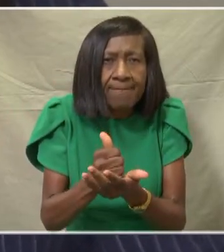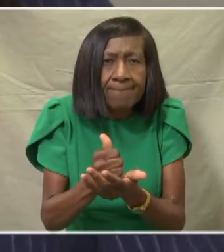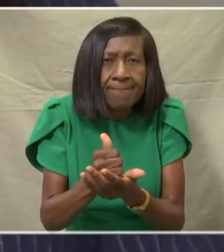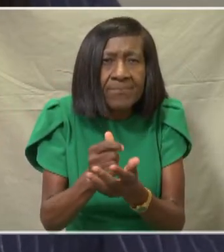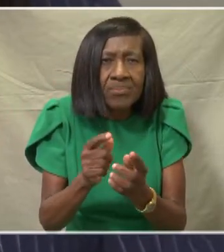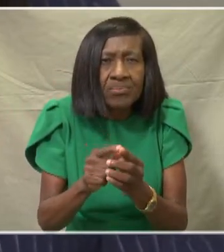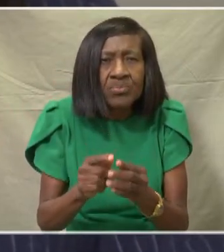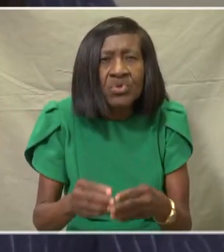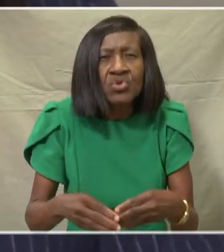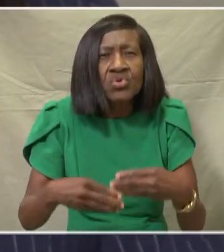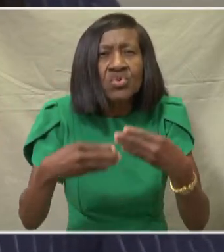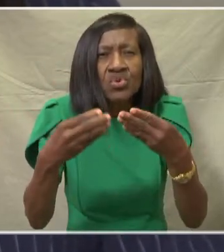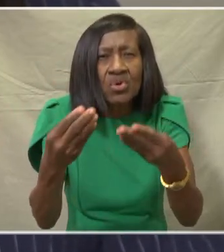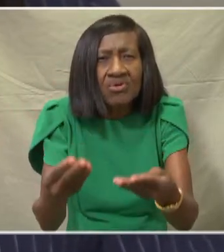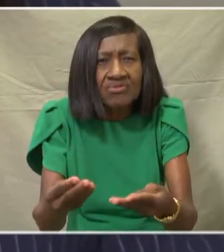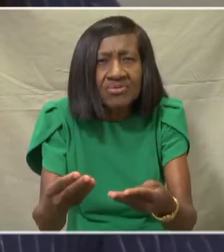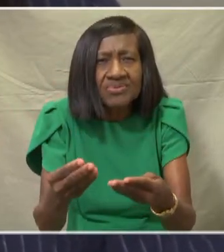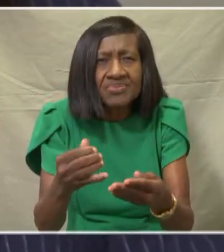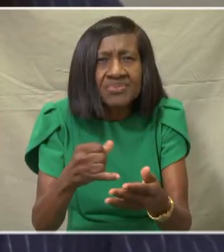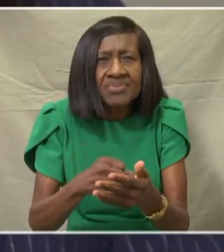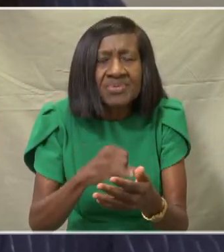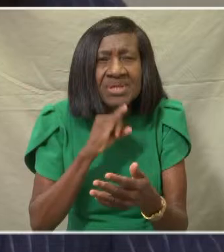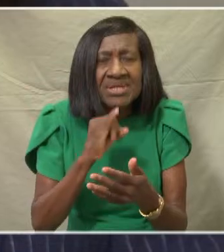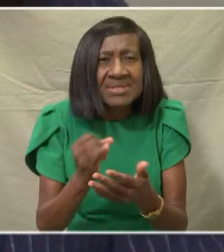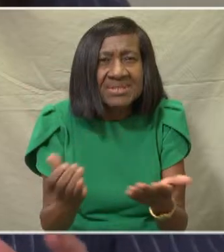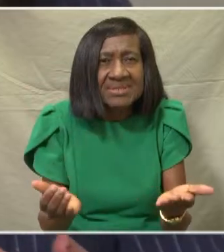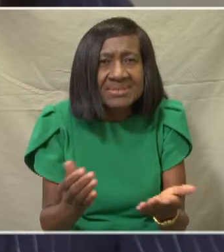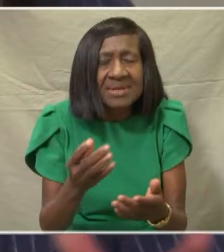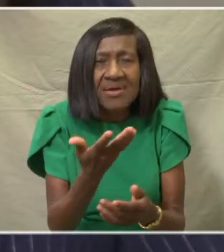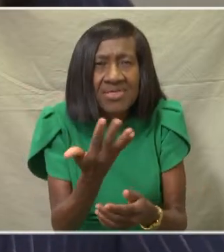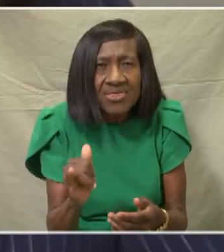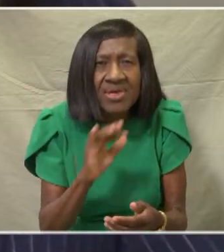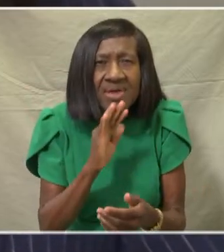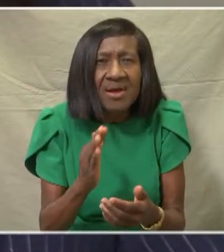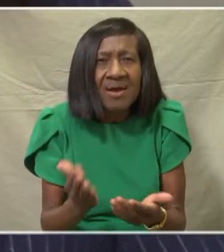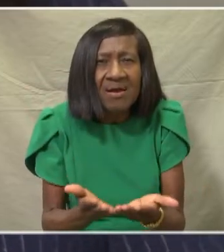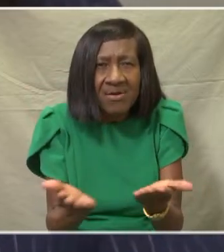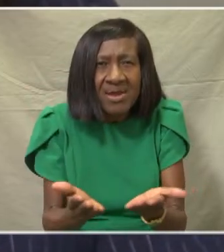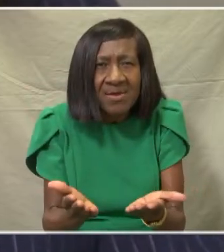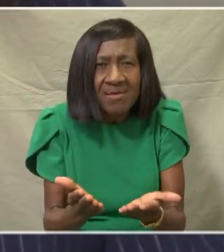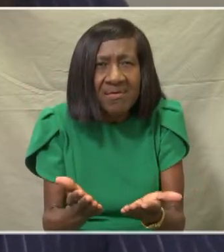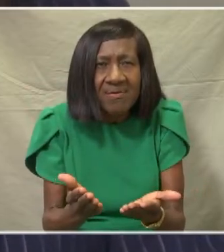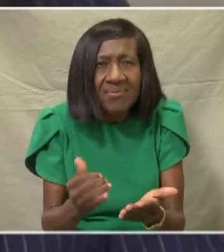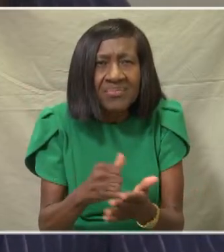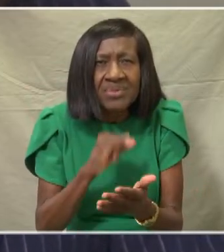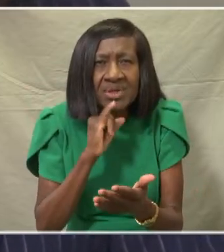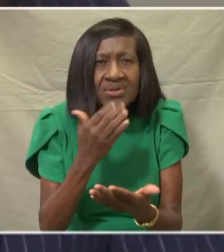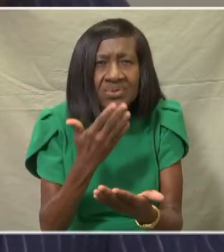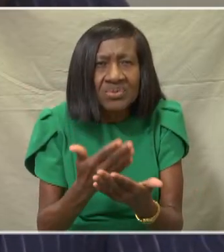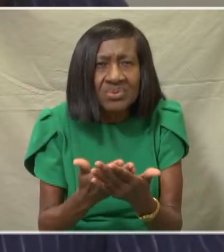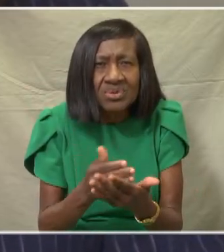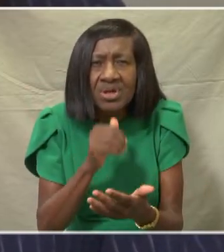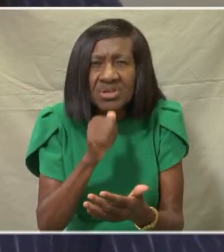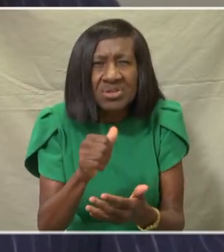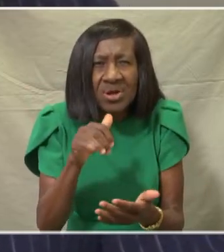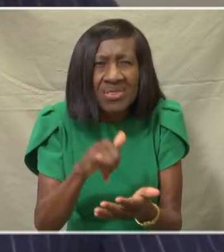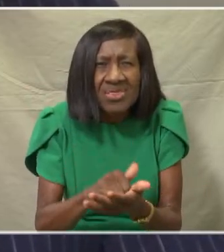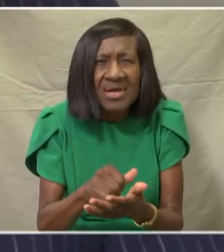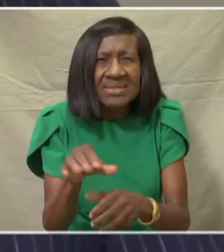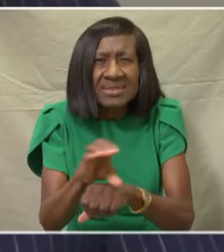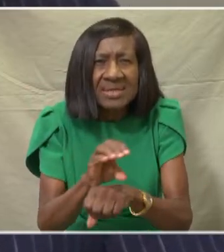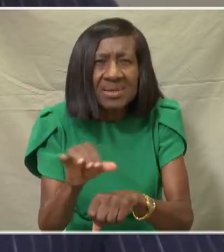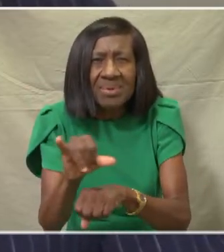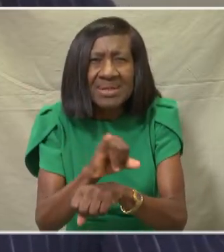but it's a very positive sign that we're here. As Rob also said, it's not the sign of a problem. Generally,